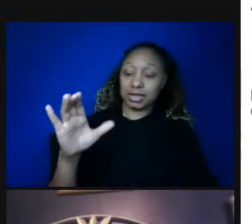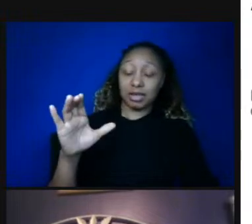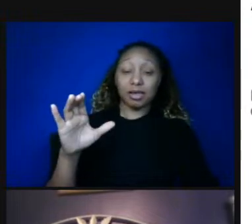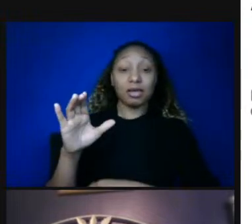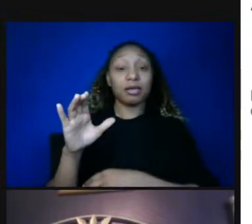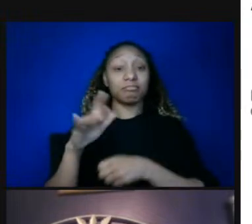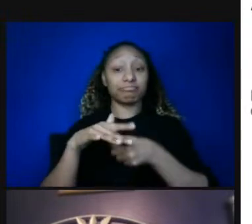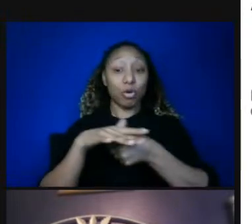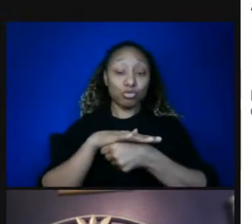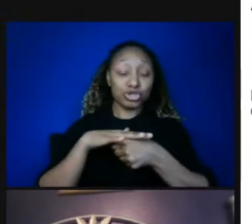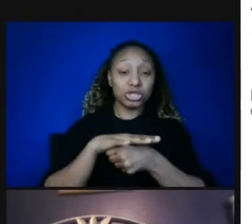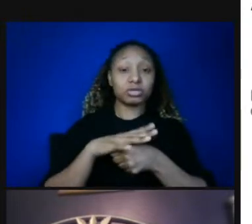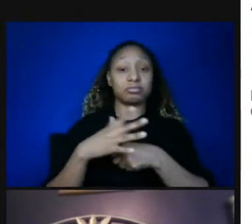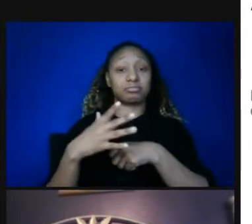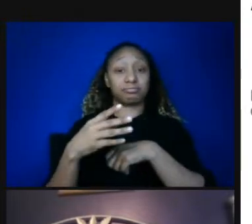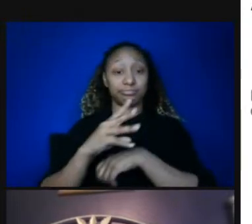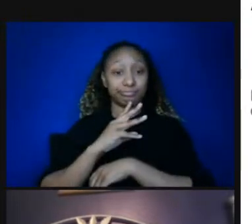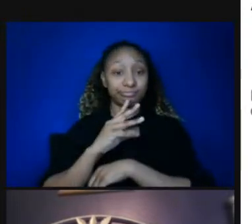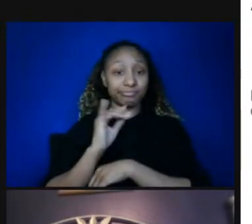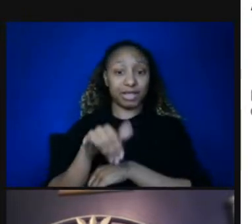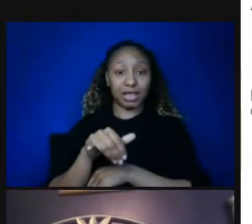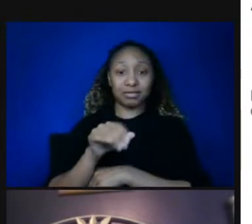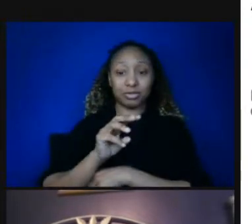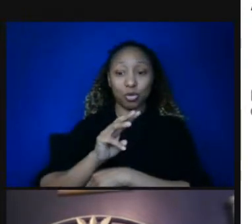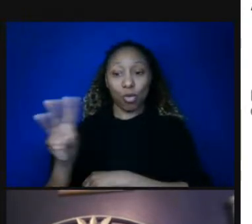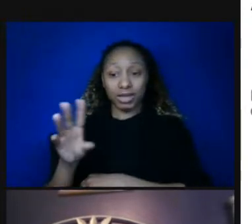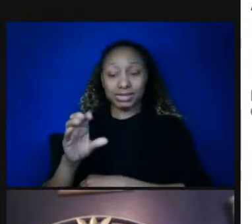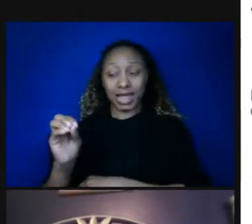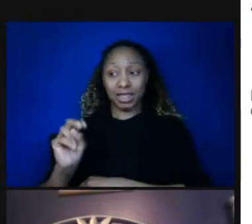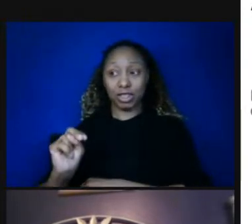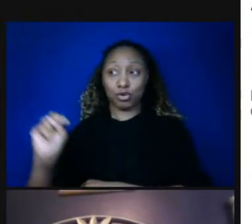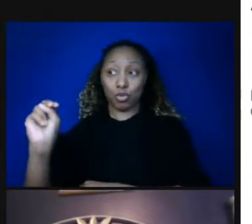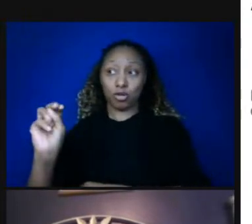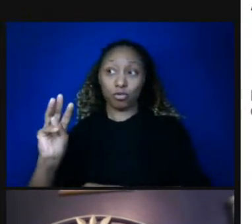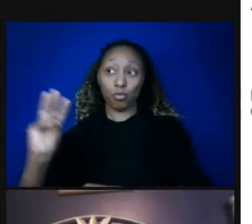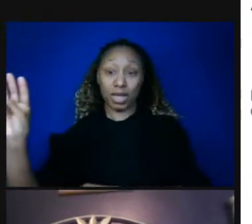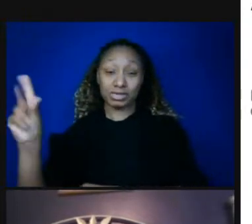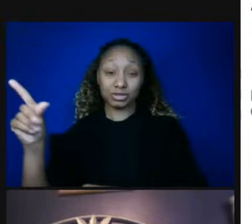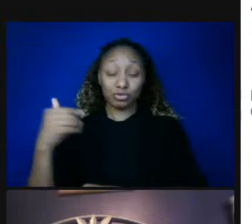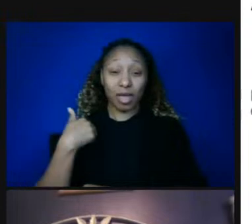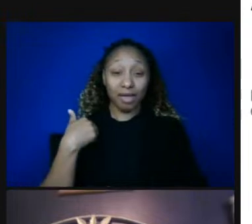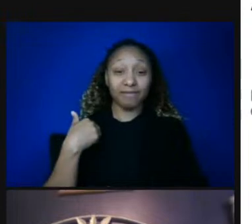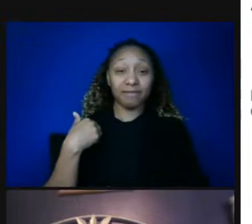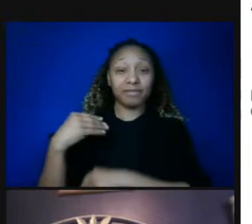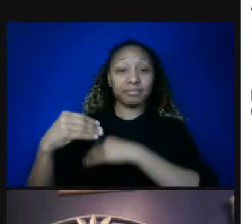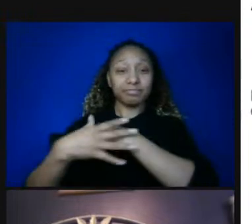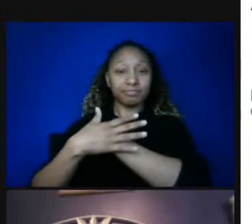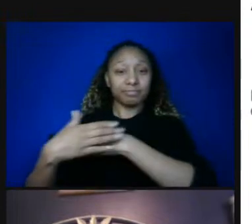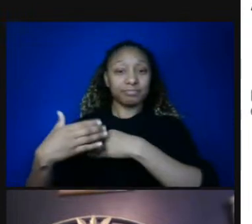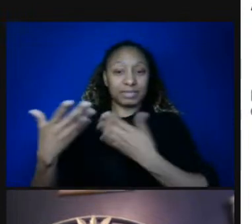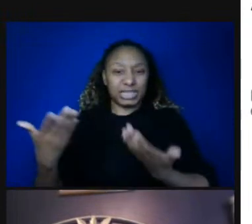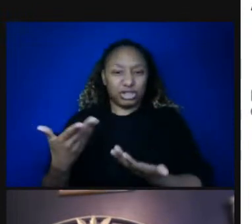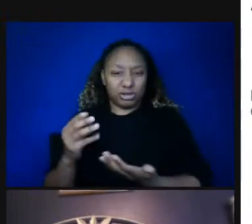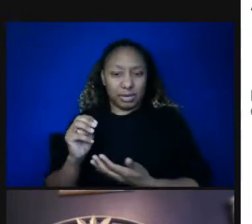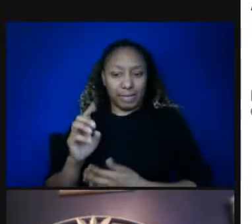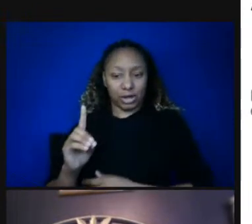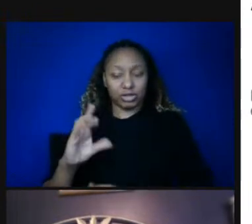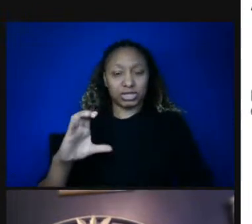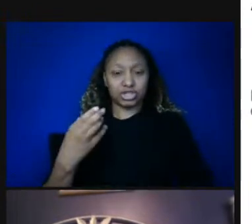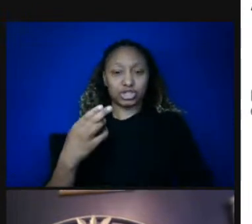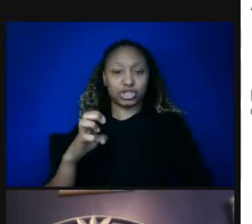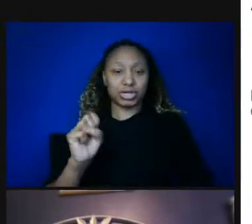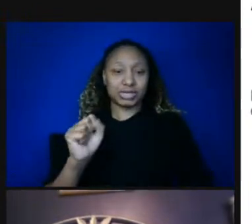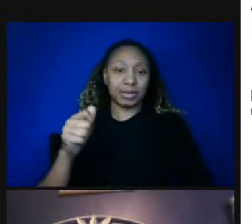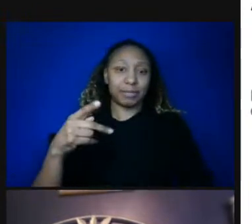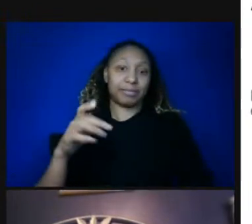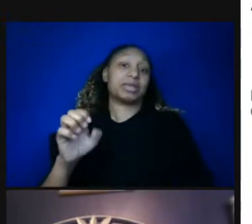the to the west and to the northwest, you have the Chesapeake Bay. That's here. Delmarva Peninsula is